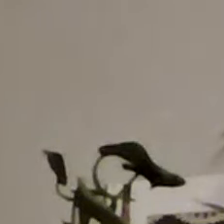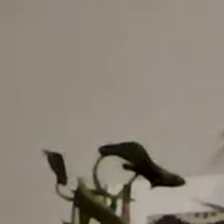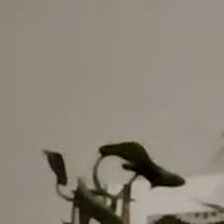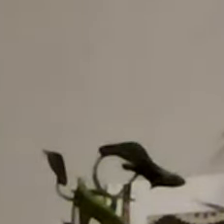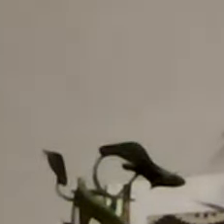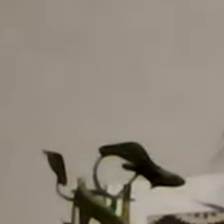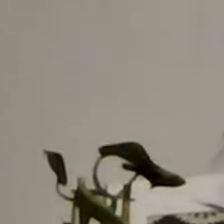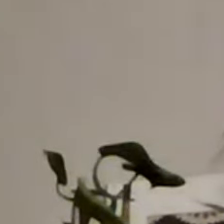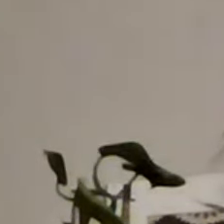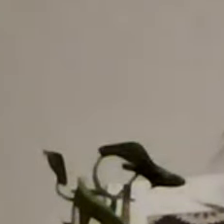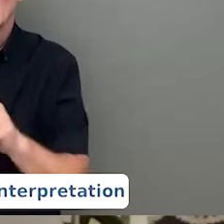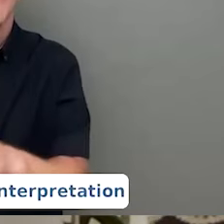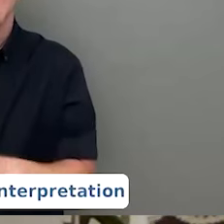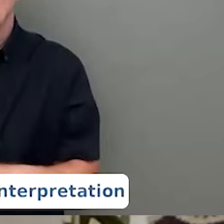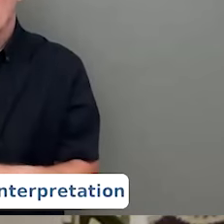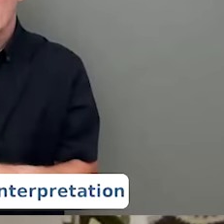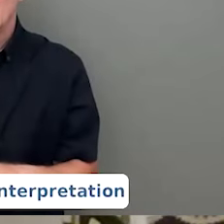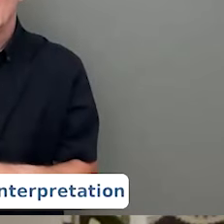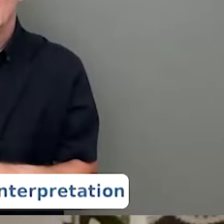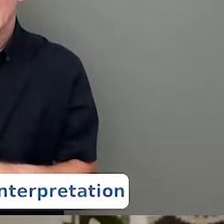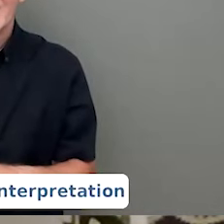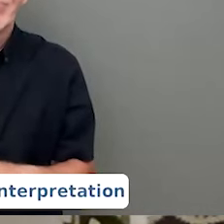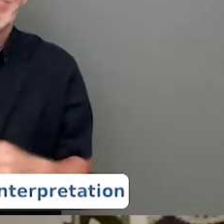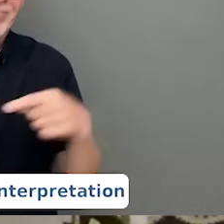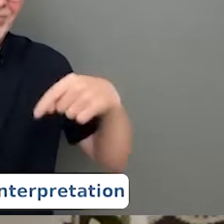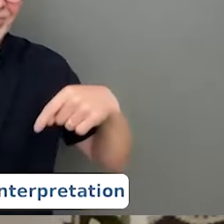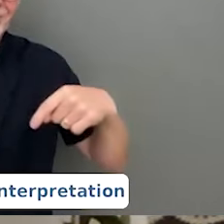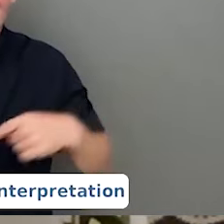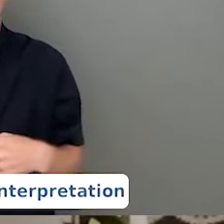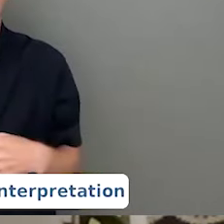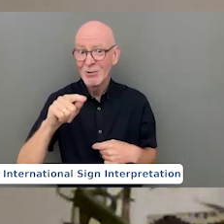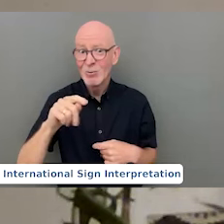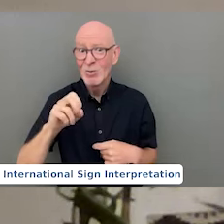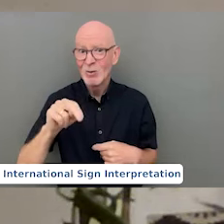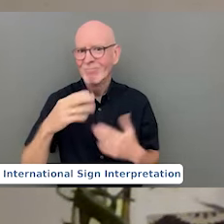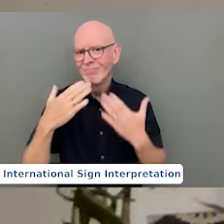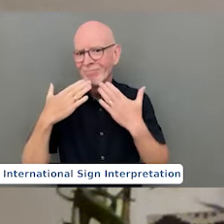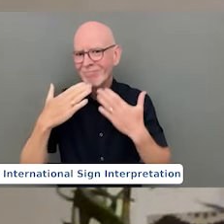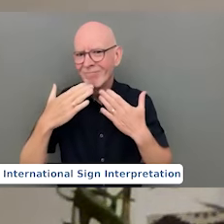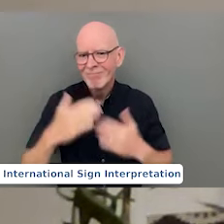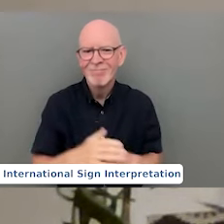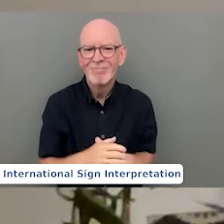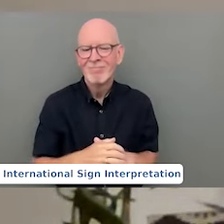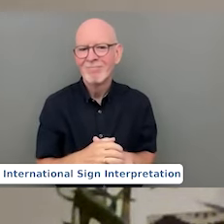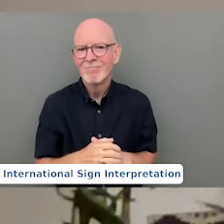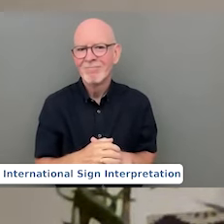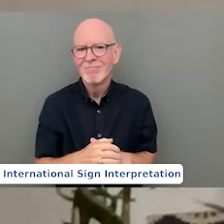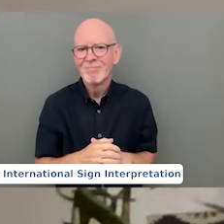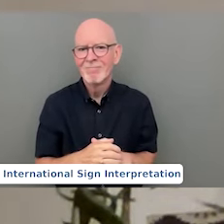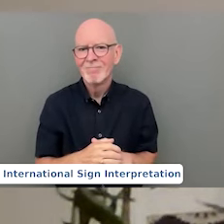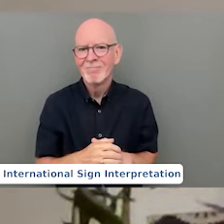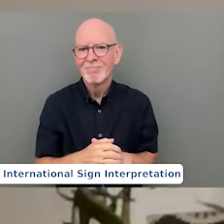on the work that they're doing. So first of all, we're going to hear from Nantanut from Thailand. So over to you,